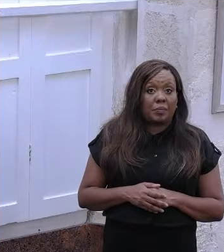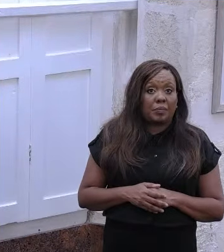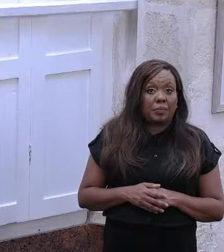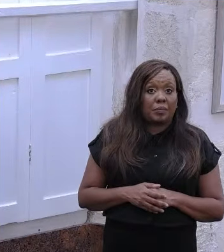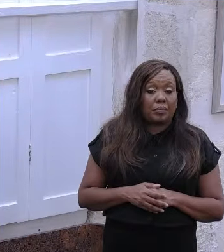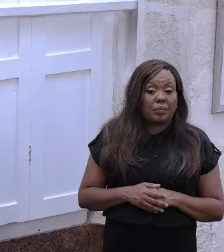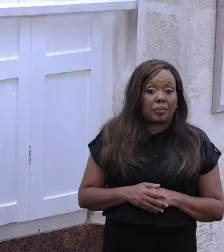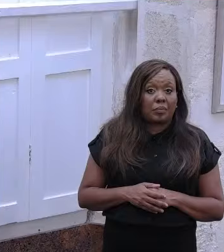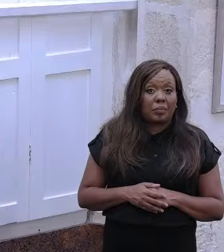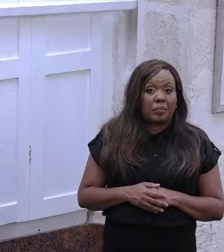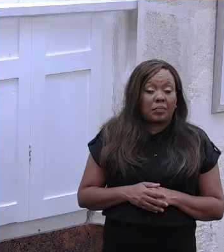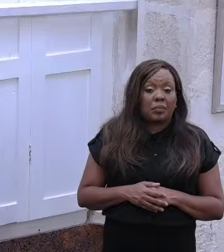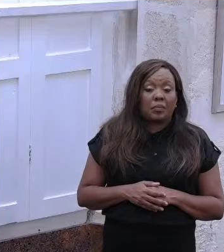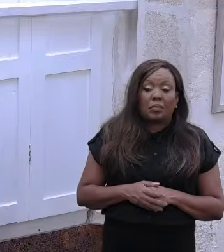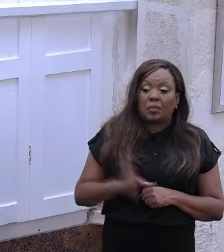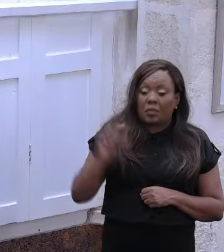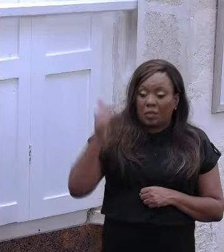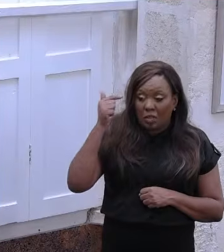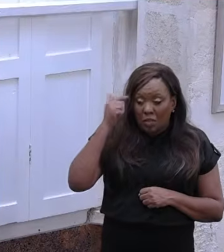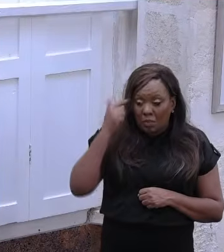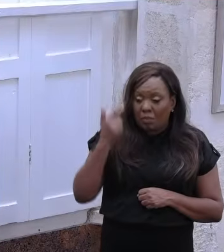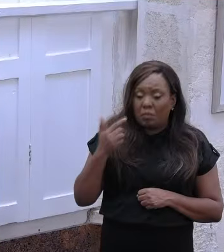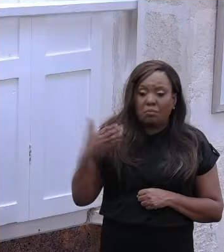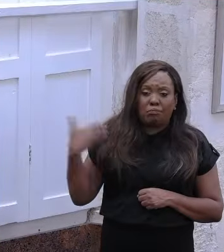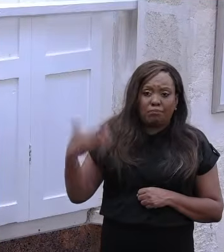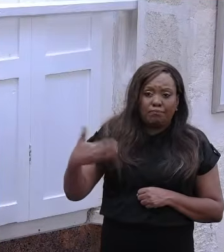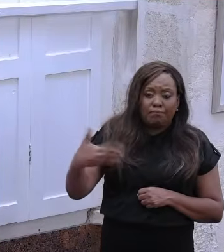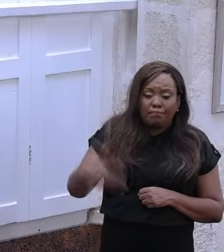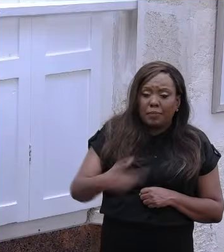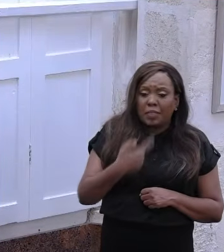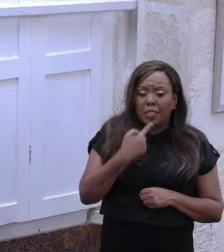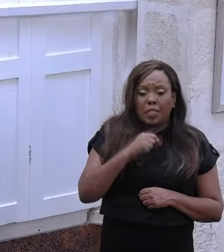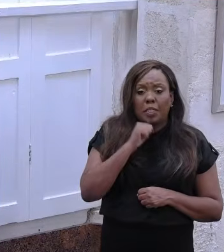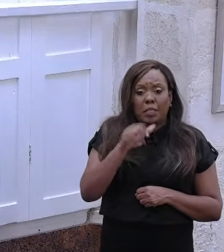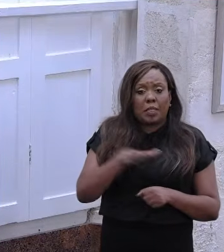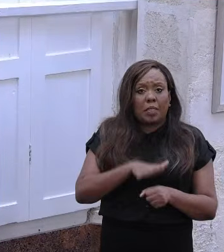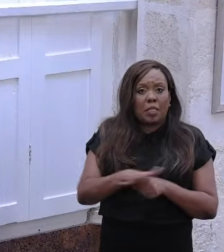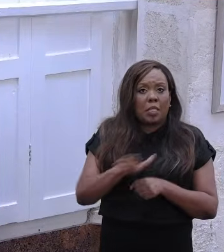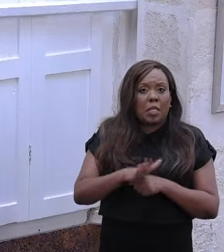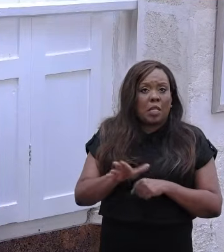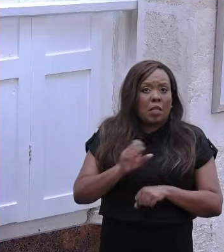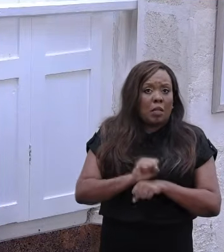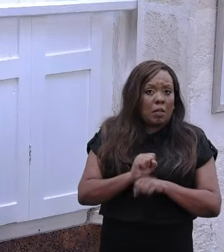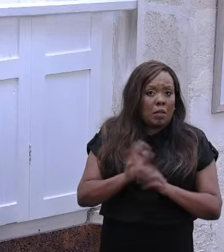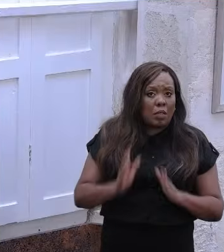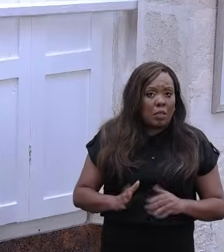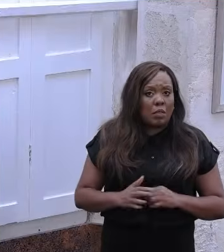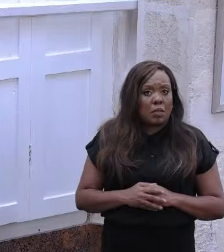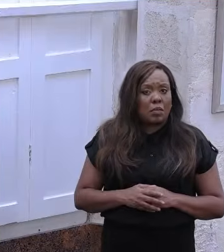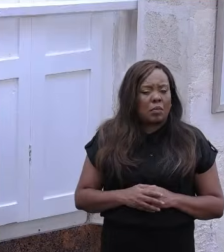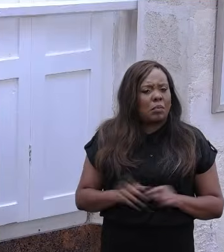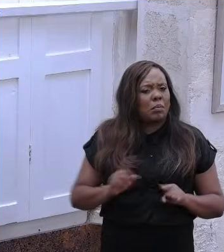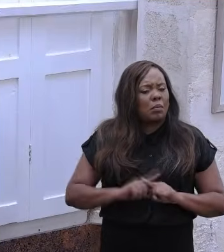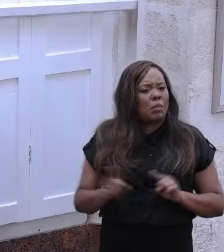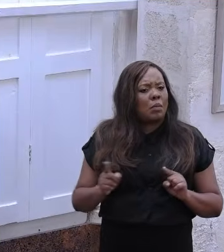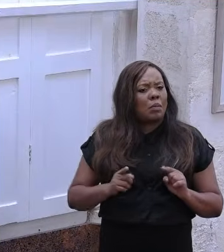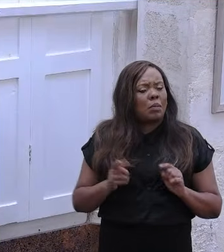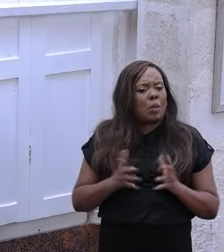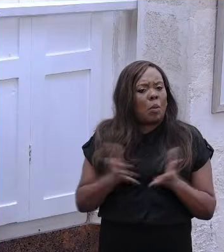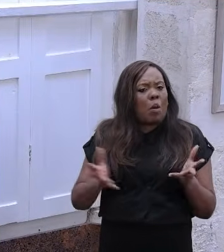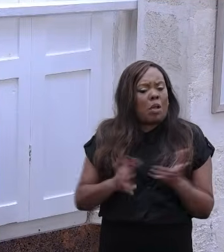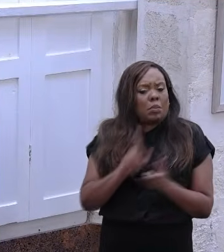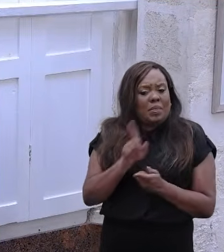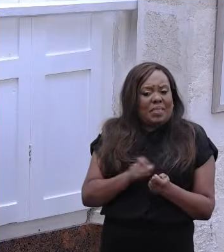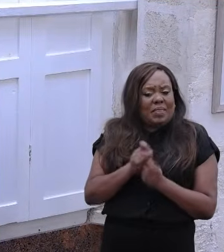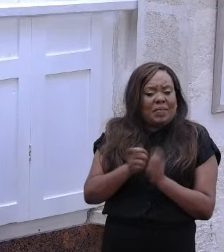have shortages and we have skills deficits, but we have not been told specifically where those deficits are